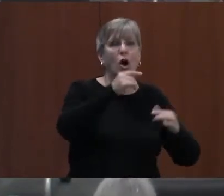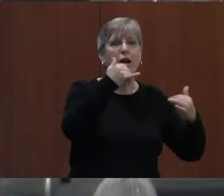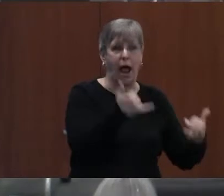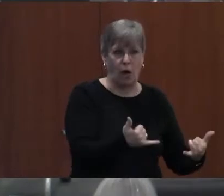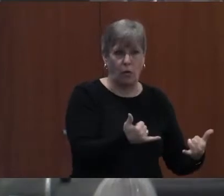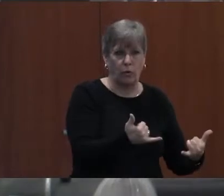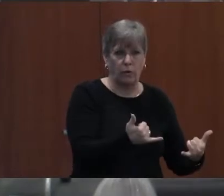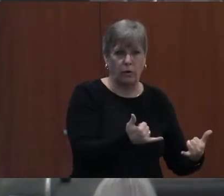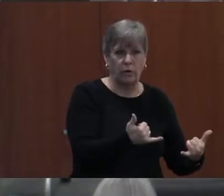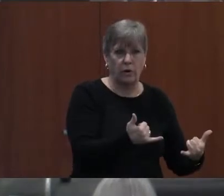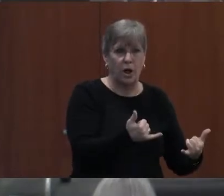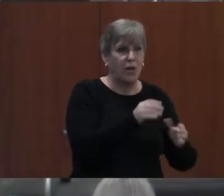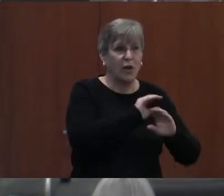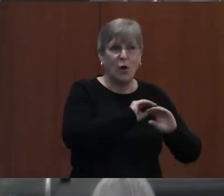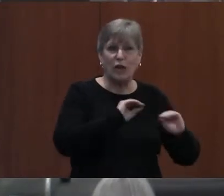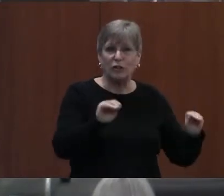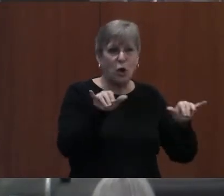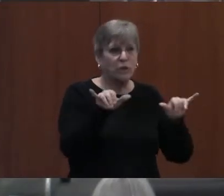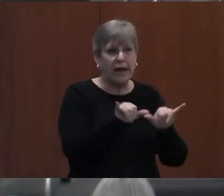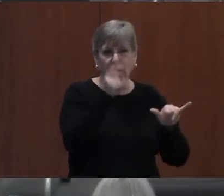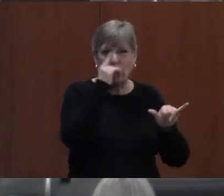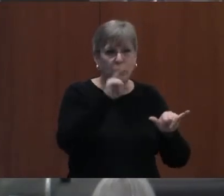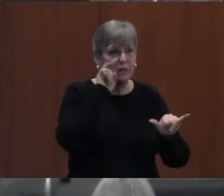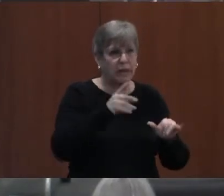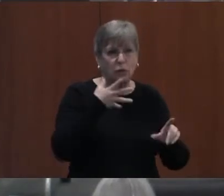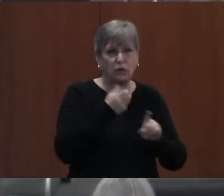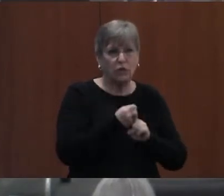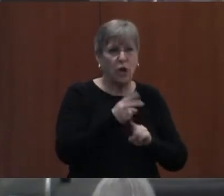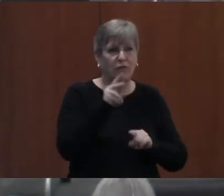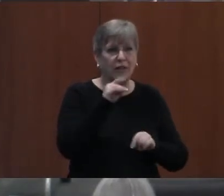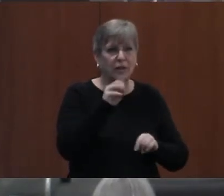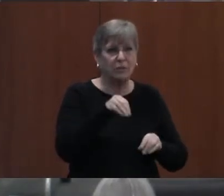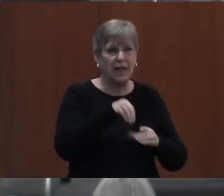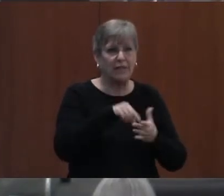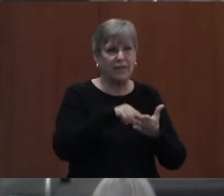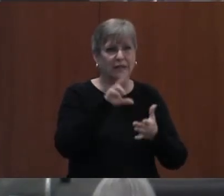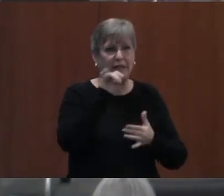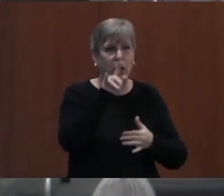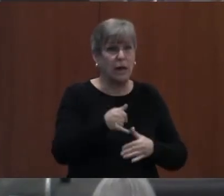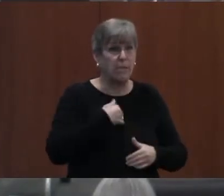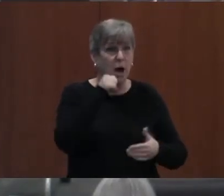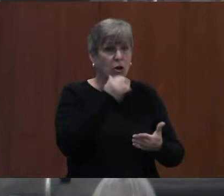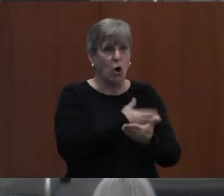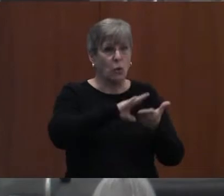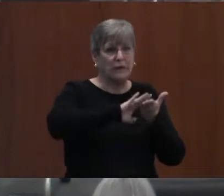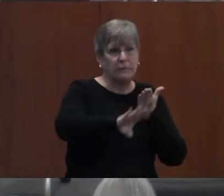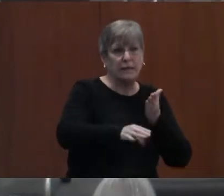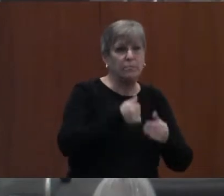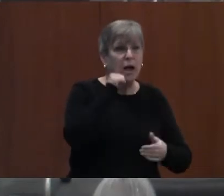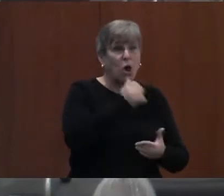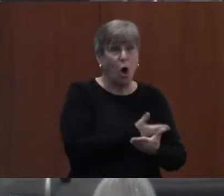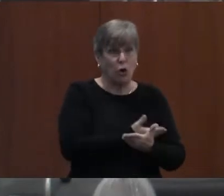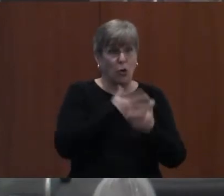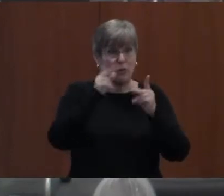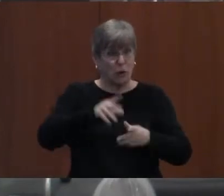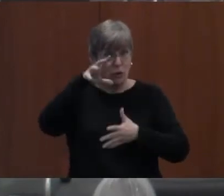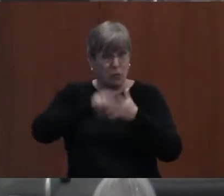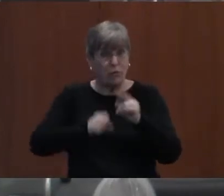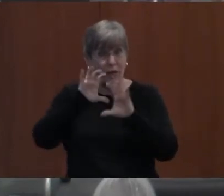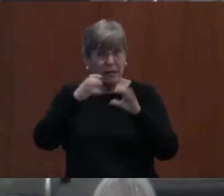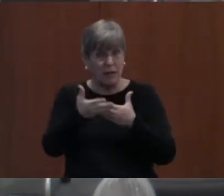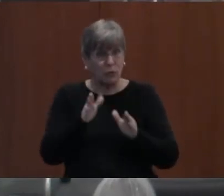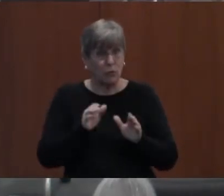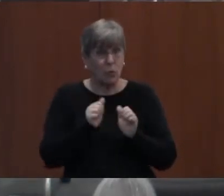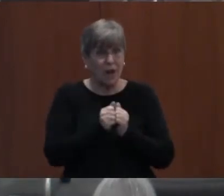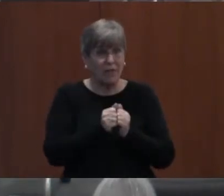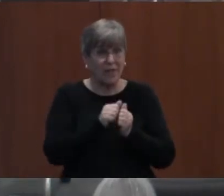now. There is no standard for sexual assault victims in this county. My daughter was dismissed. She was the one that was removed from the classroom